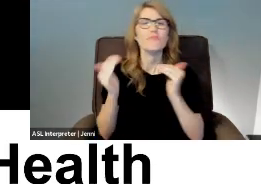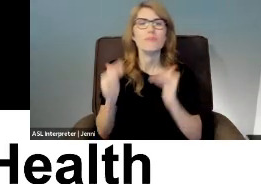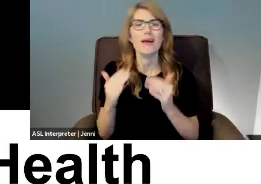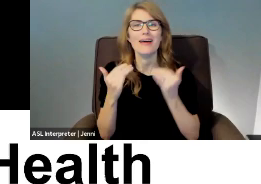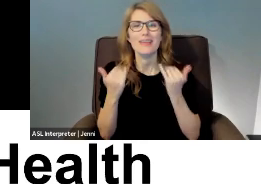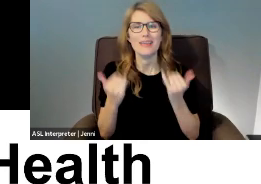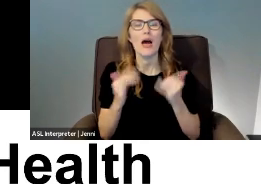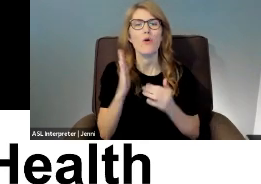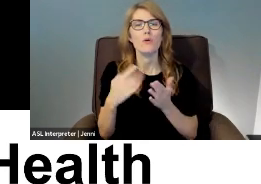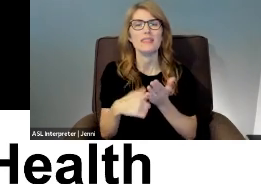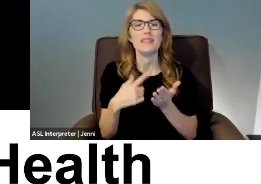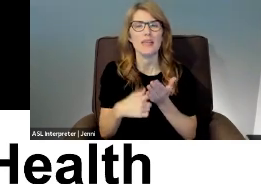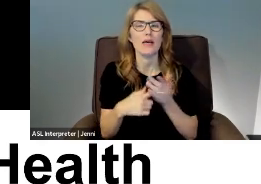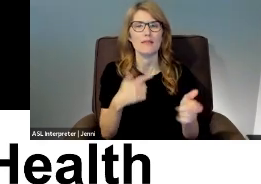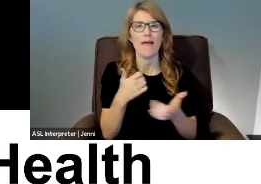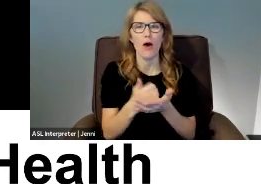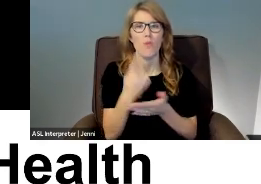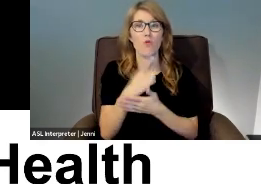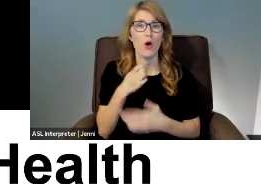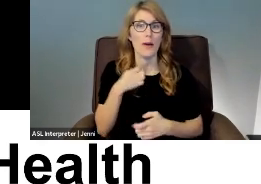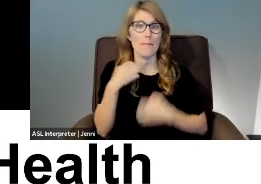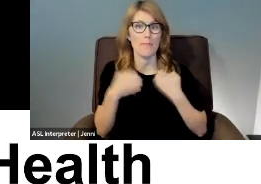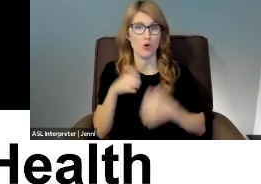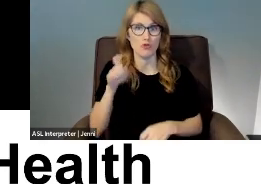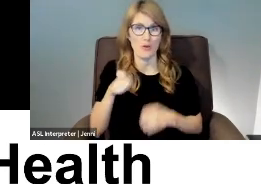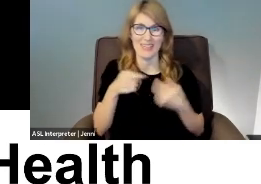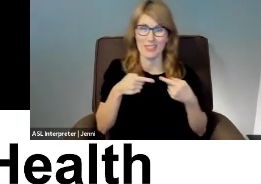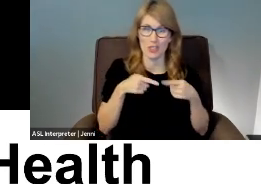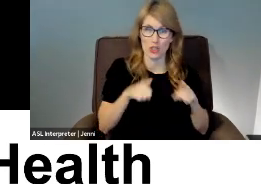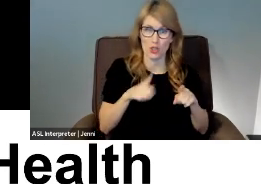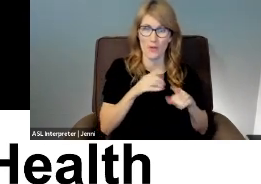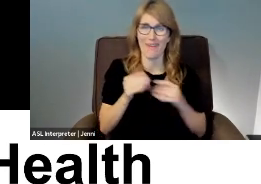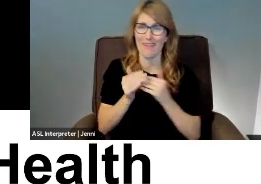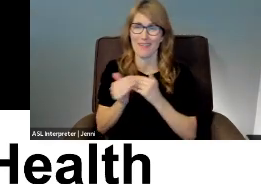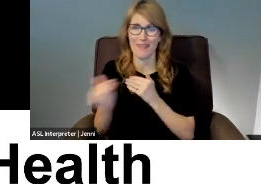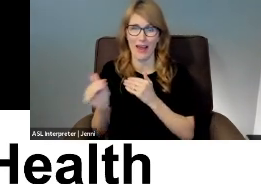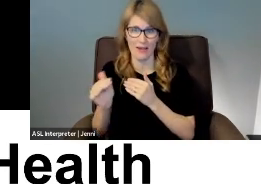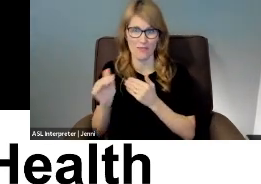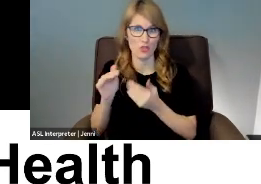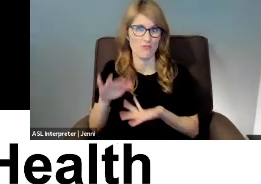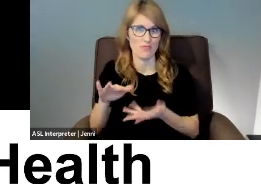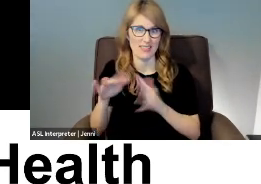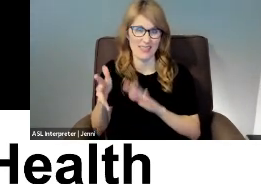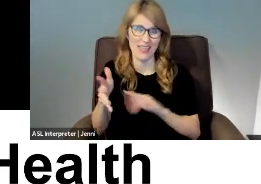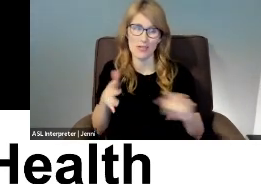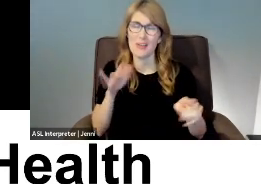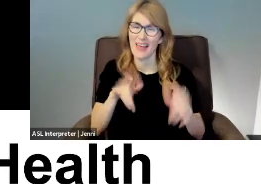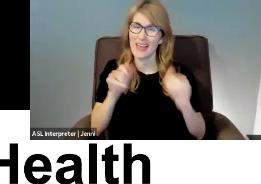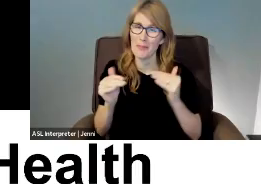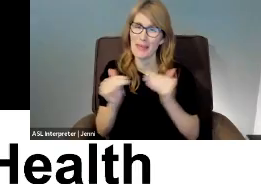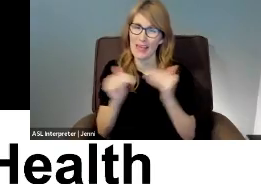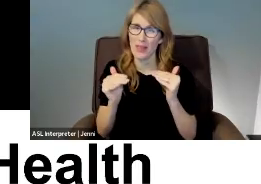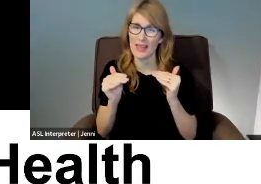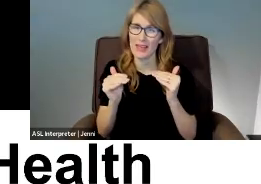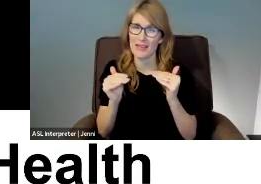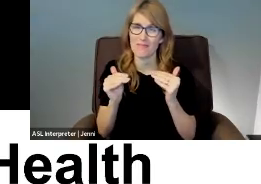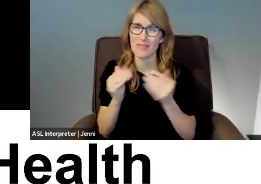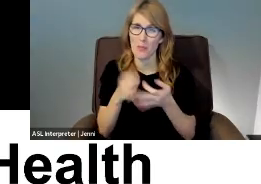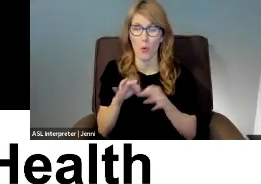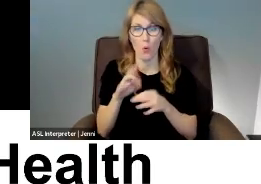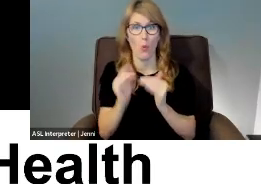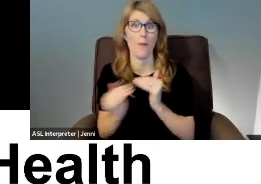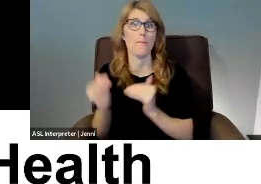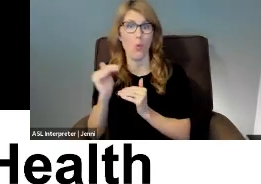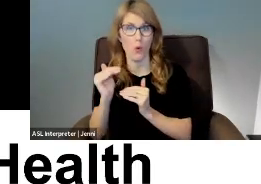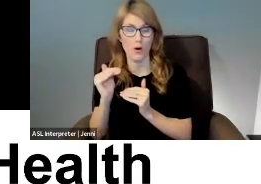needs during and after a disaster, because that can be just as important, if not more important, than those